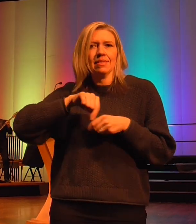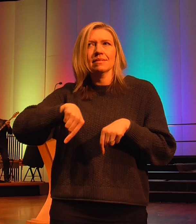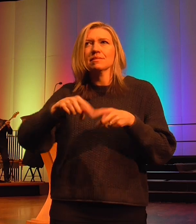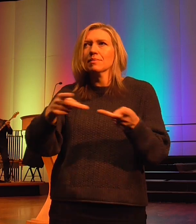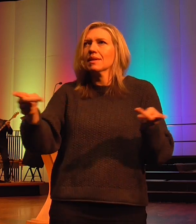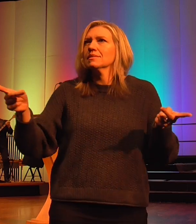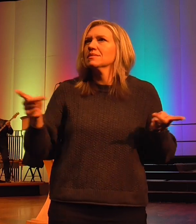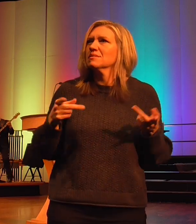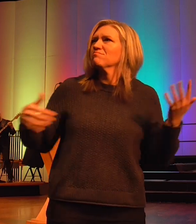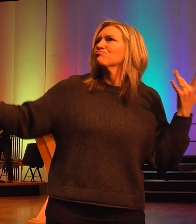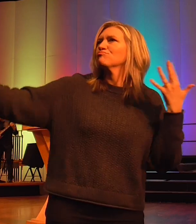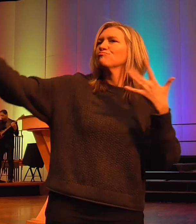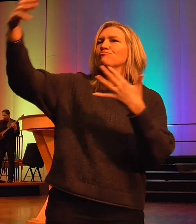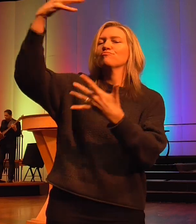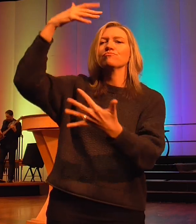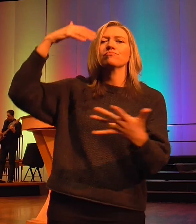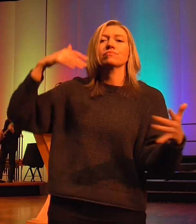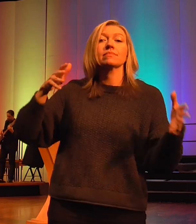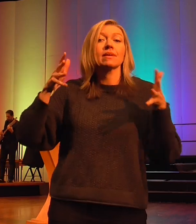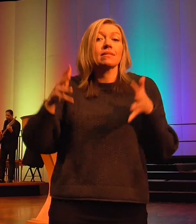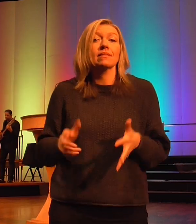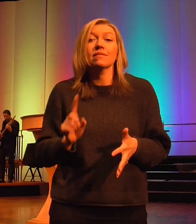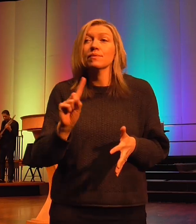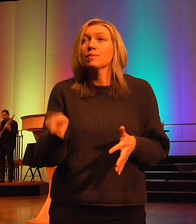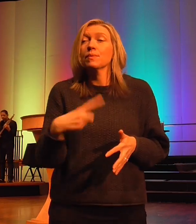place, there's only